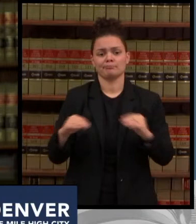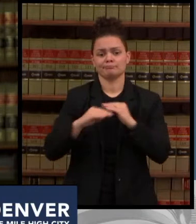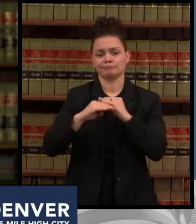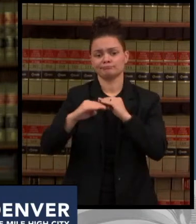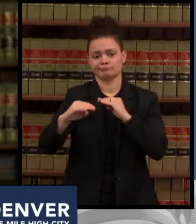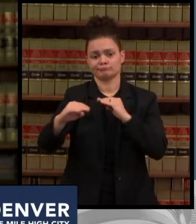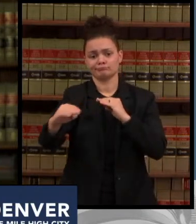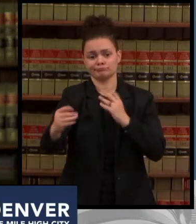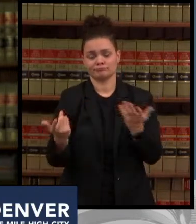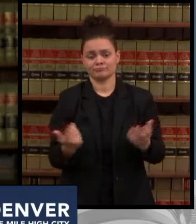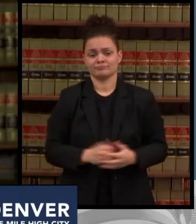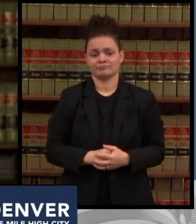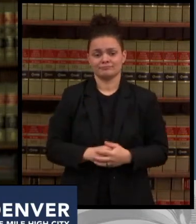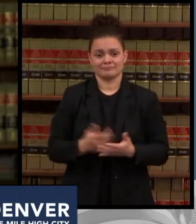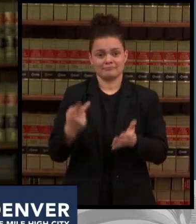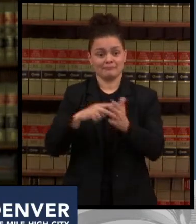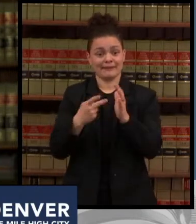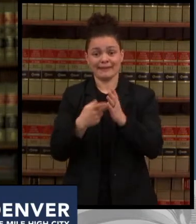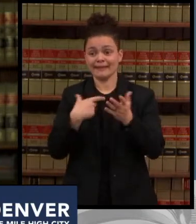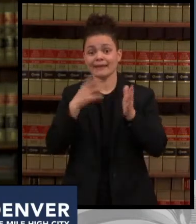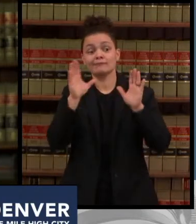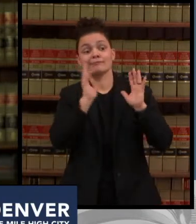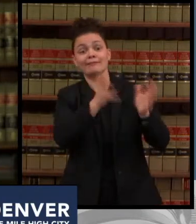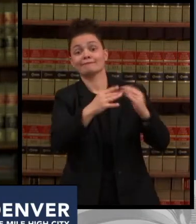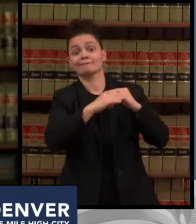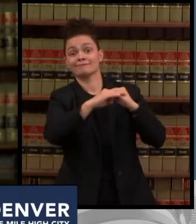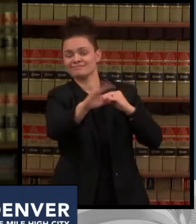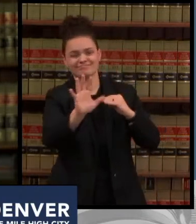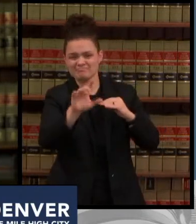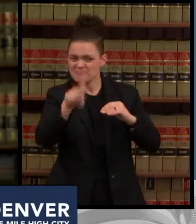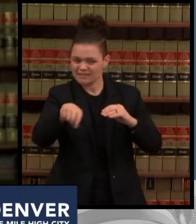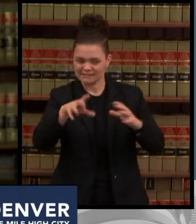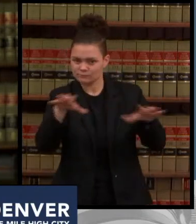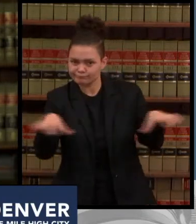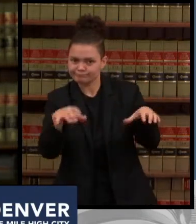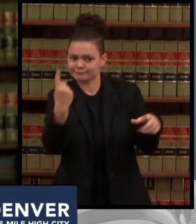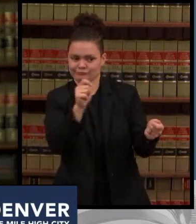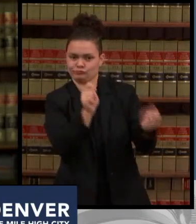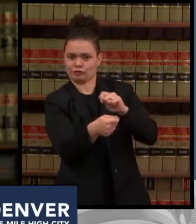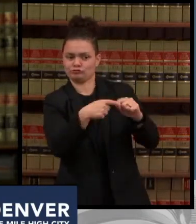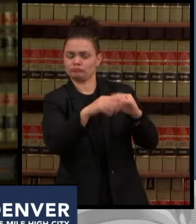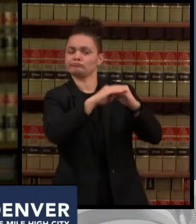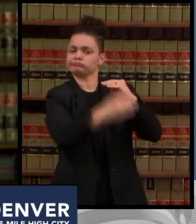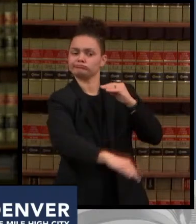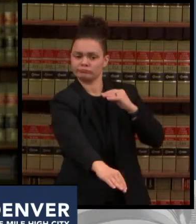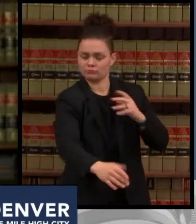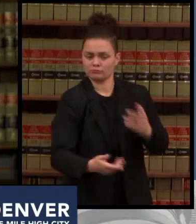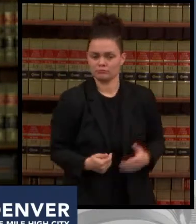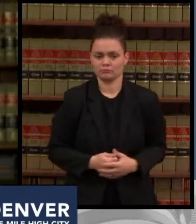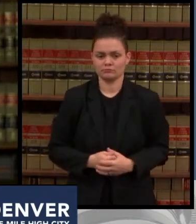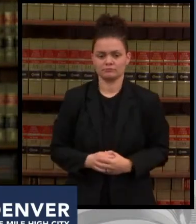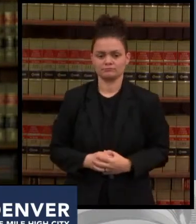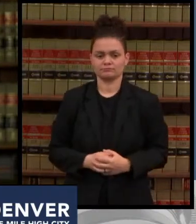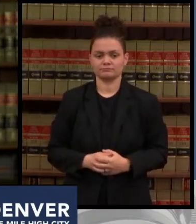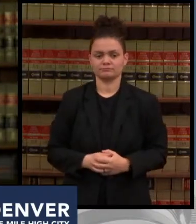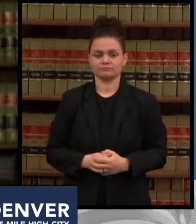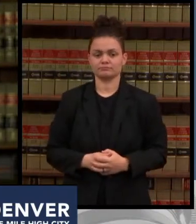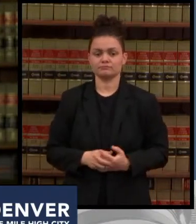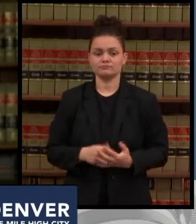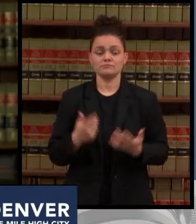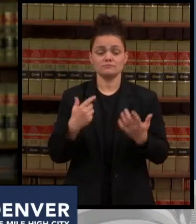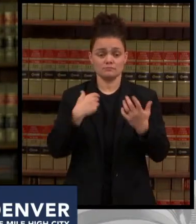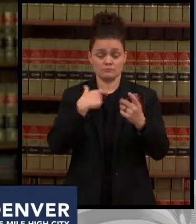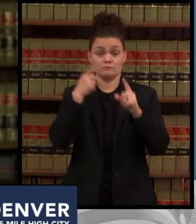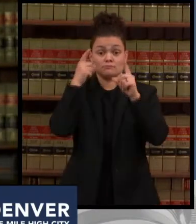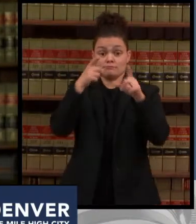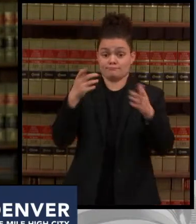plans underway to try to increase boosters in Colorado, to increase primary vaccination among those who haven't received it, and